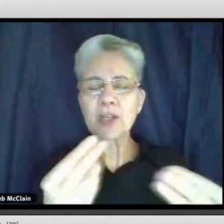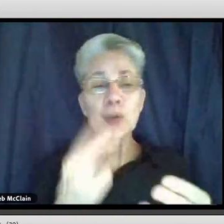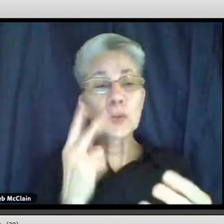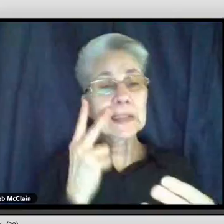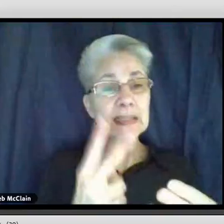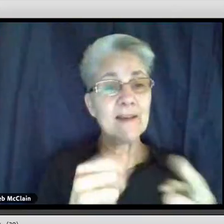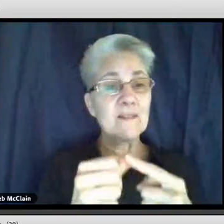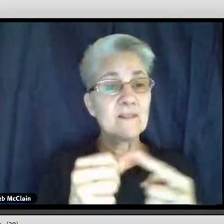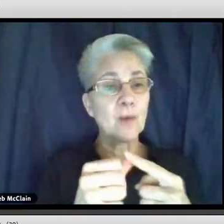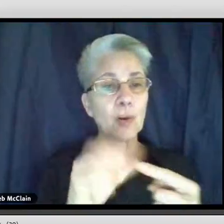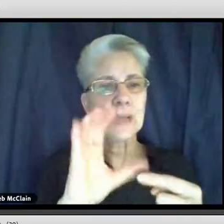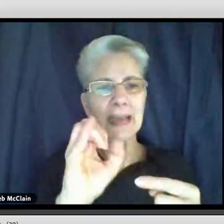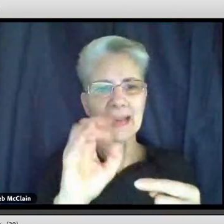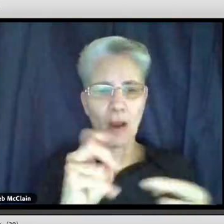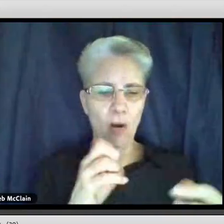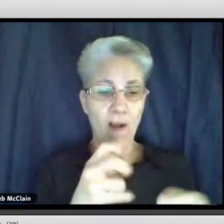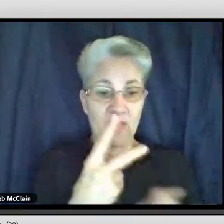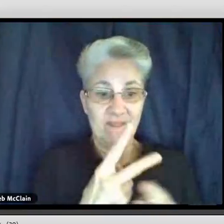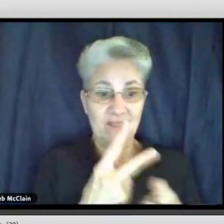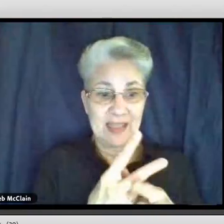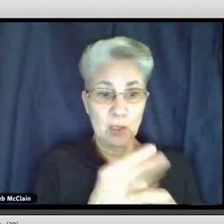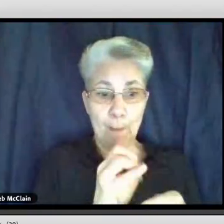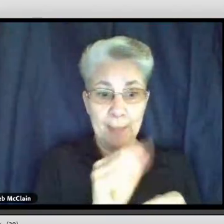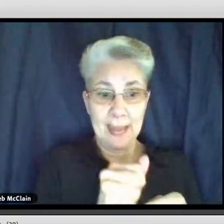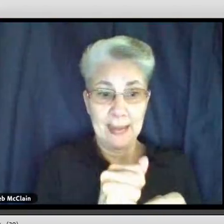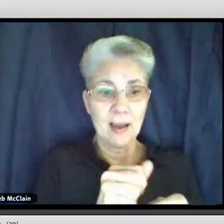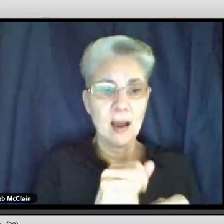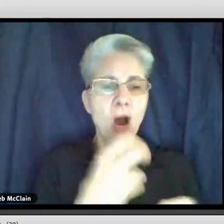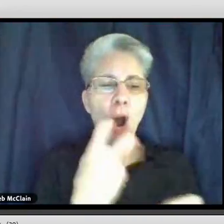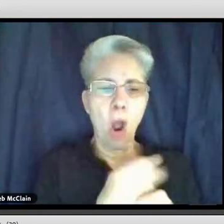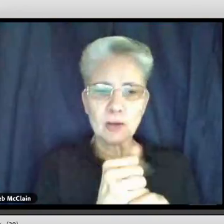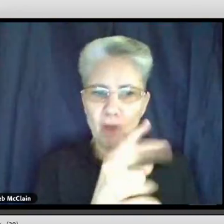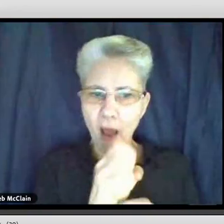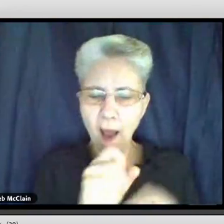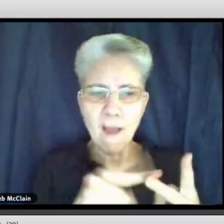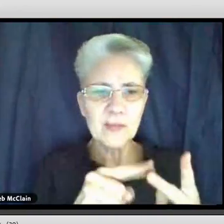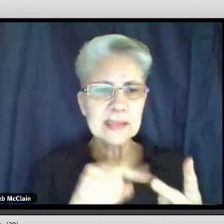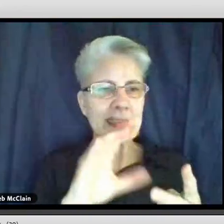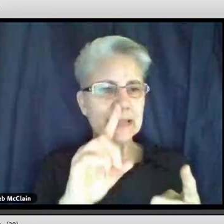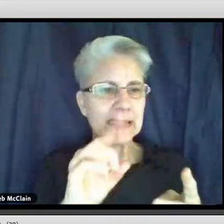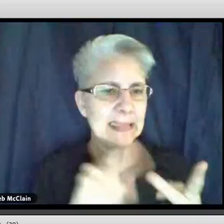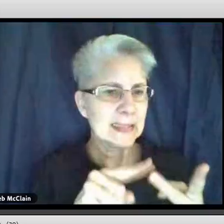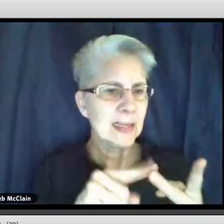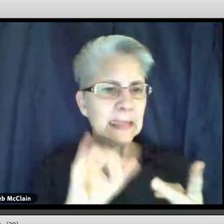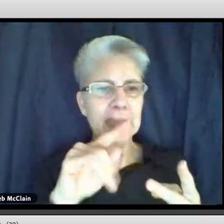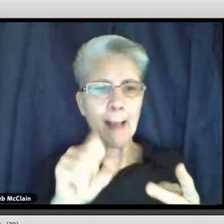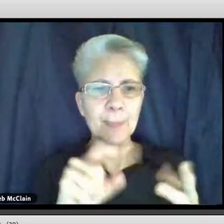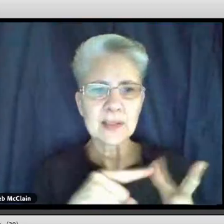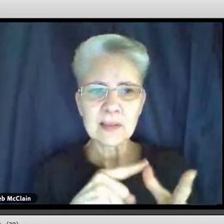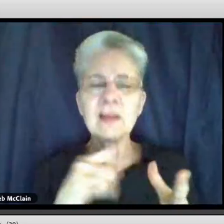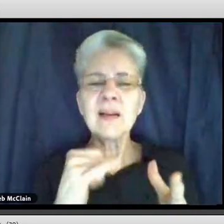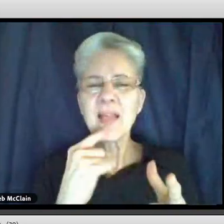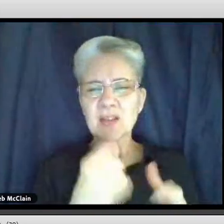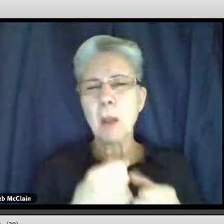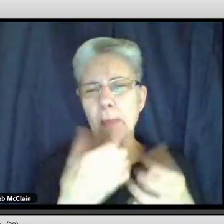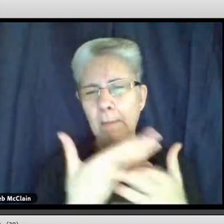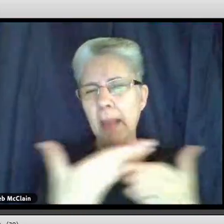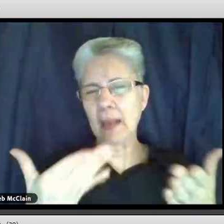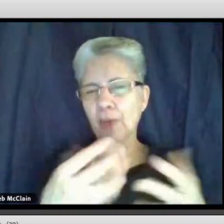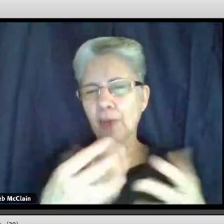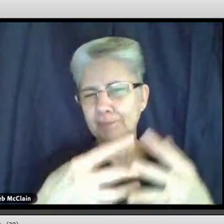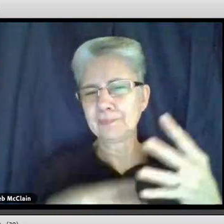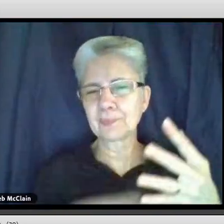here first the care of the physical media, external hard drives, CDs, tapes. There's probably lots of